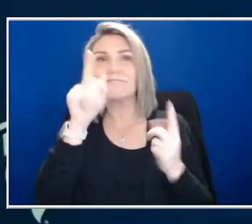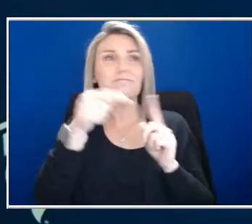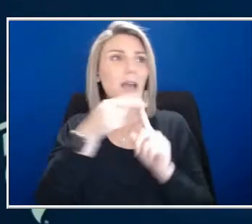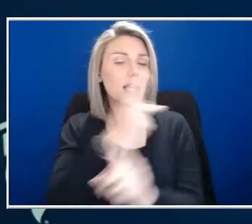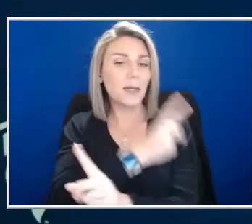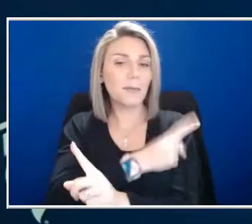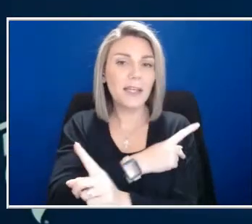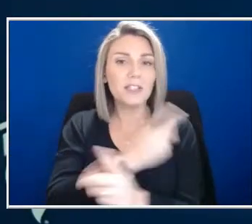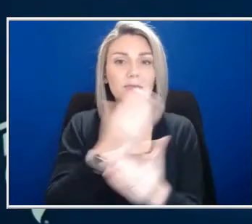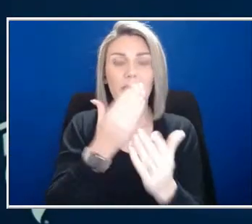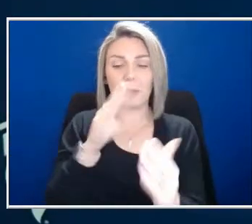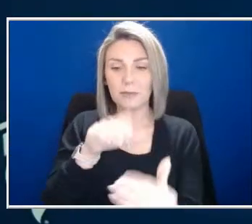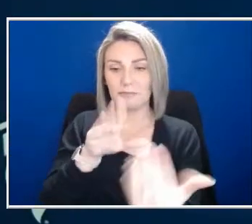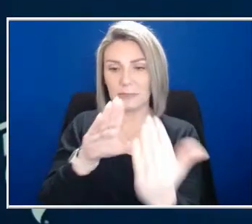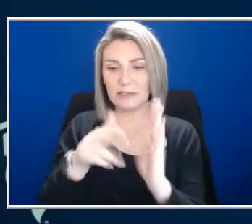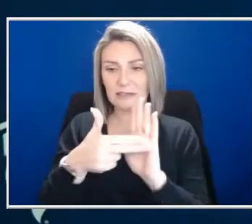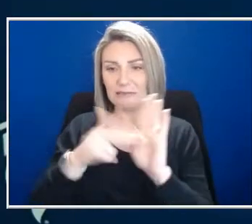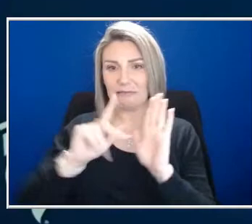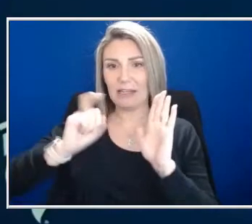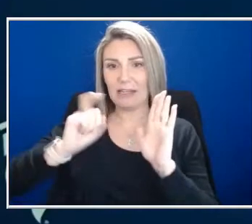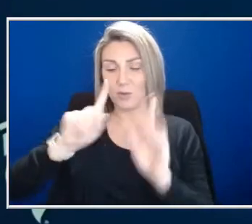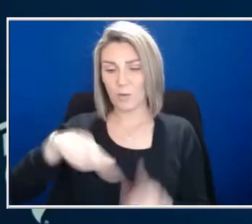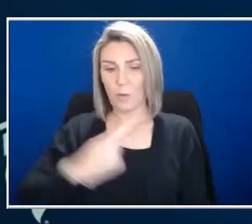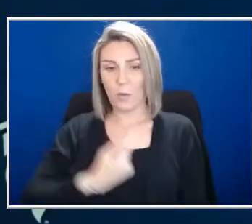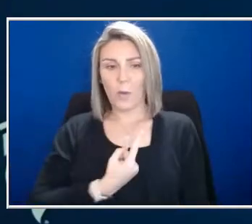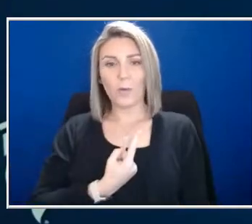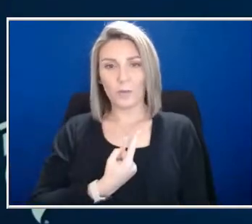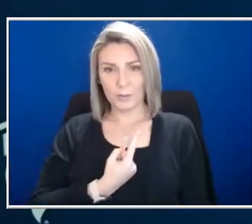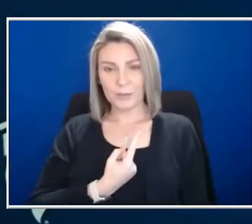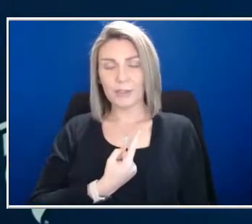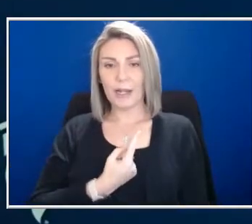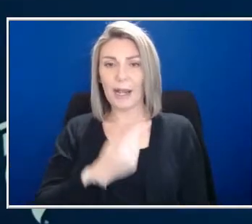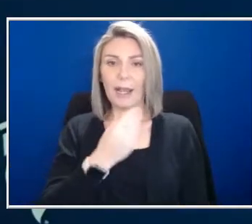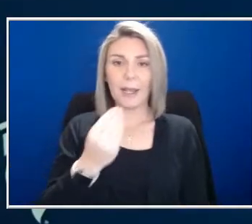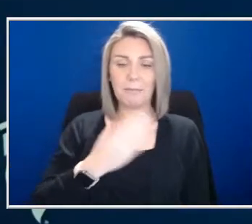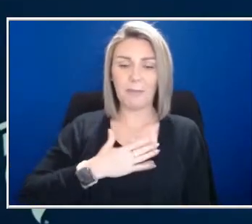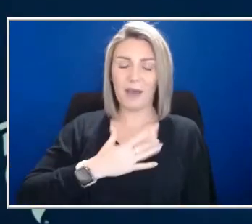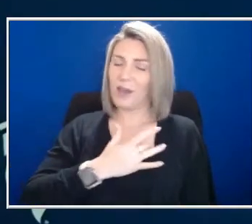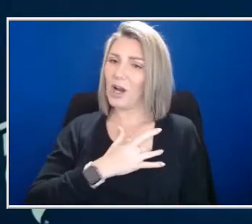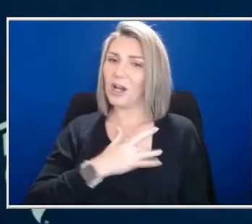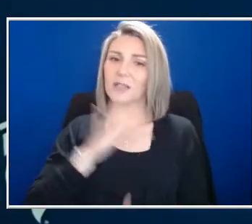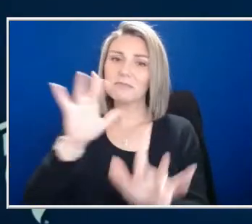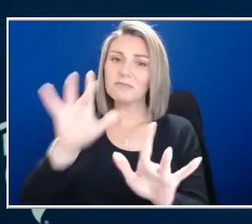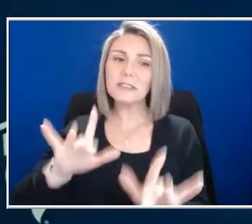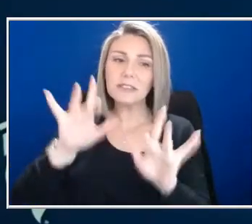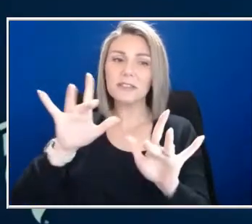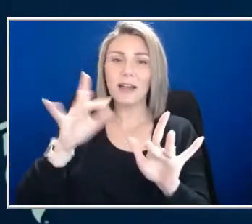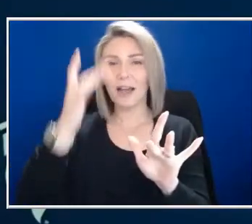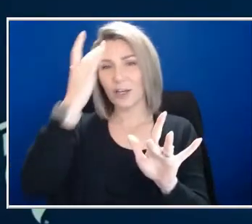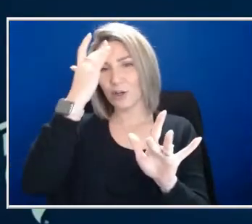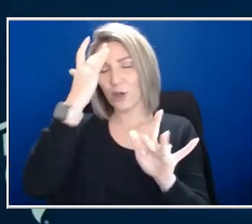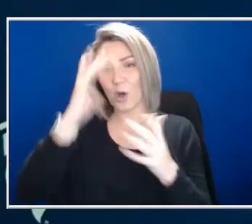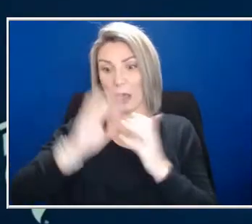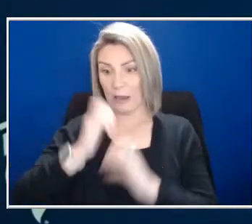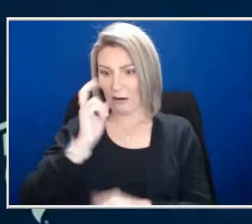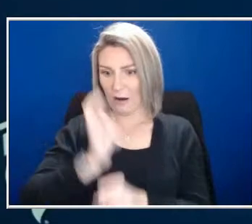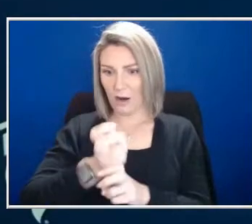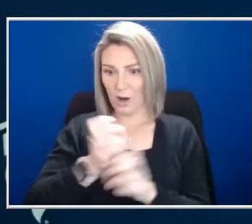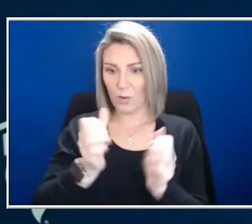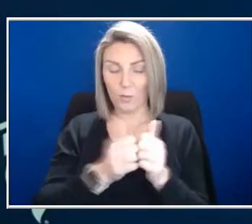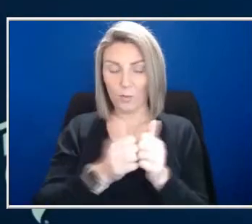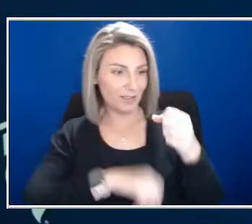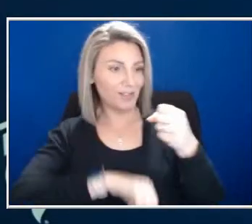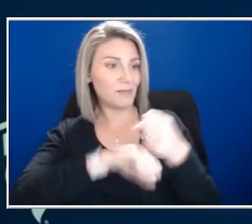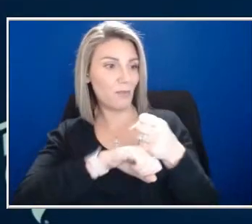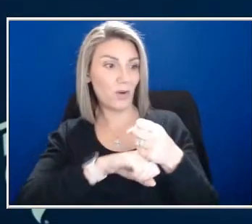this diagnosis by themselves, and my heart goes out to them because I know how hard it is with that support.